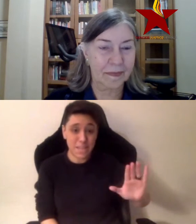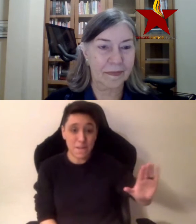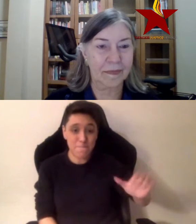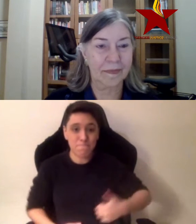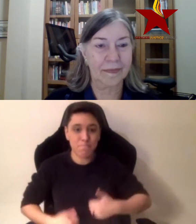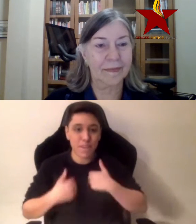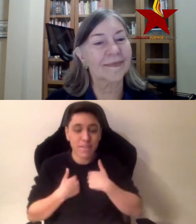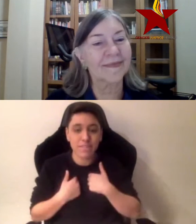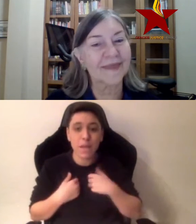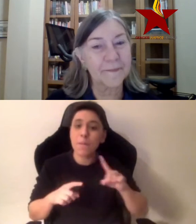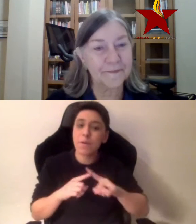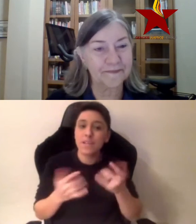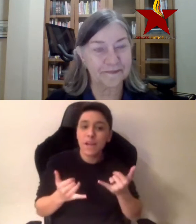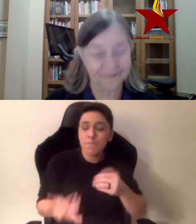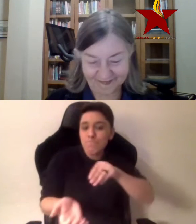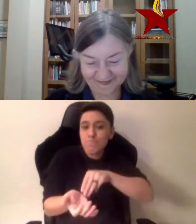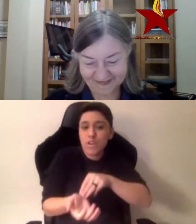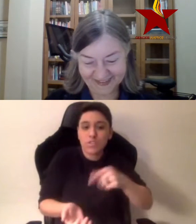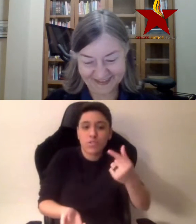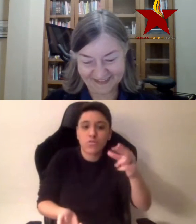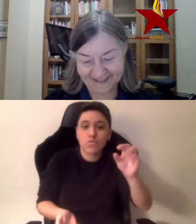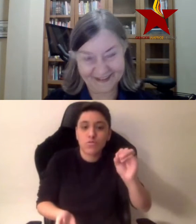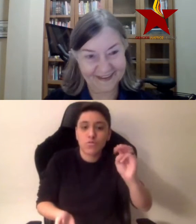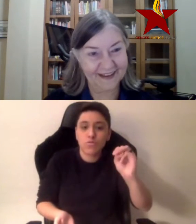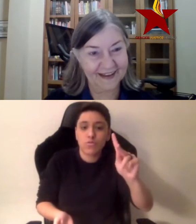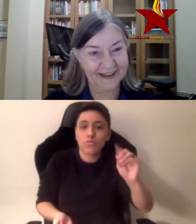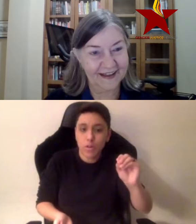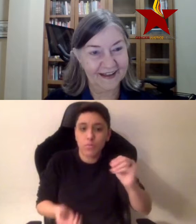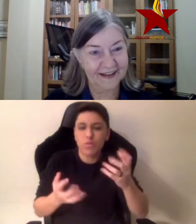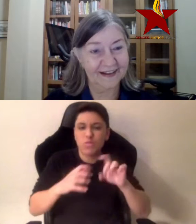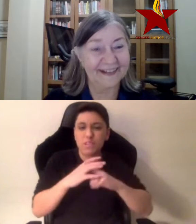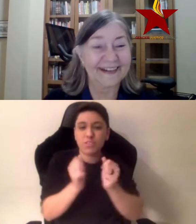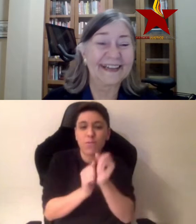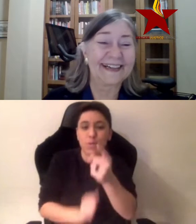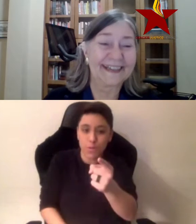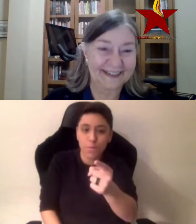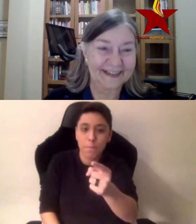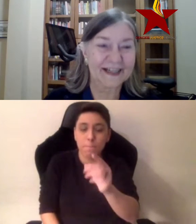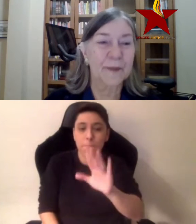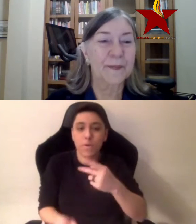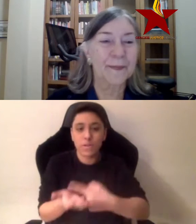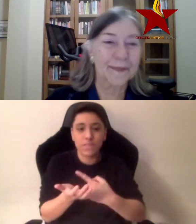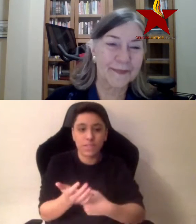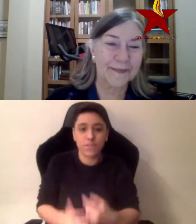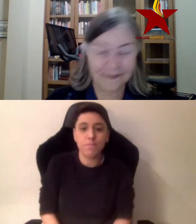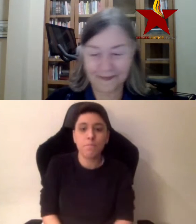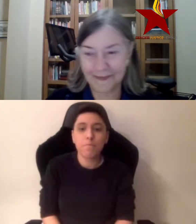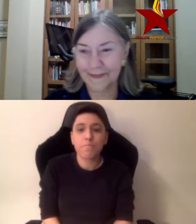Gromko, why don't we start with you? I'm trying to get back to my screen here so I can see you.